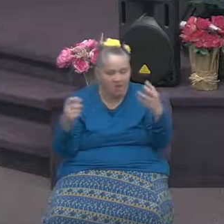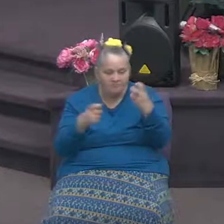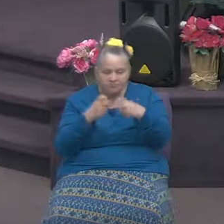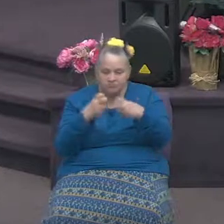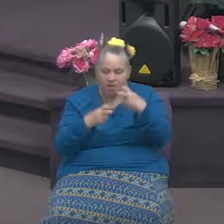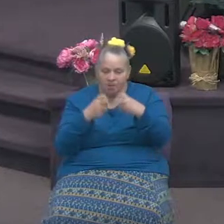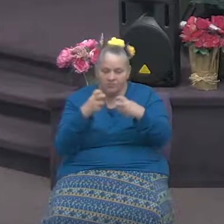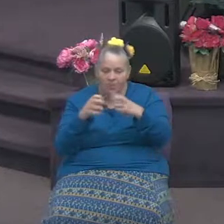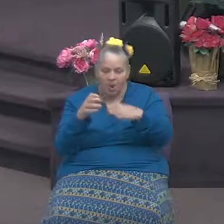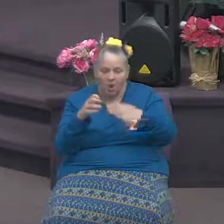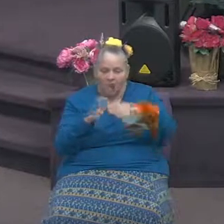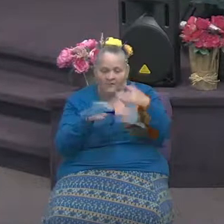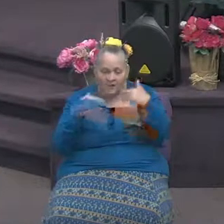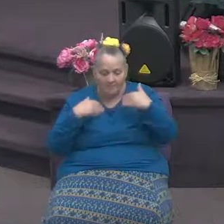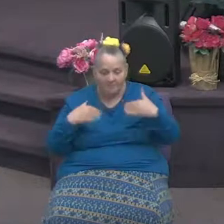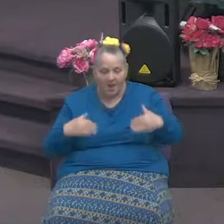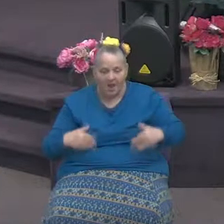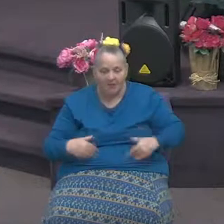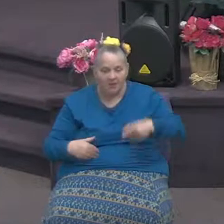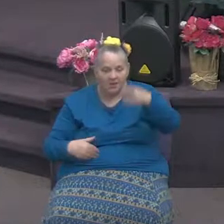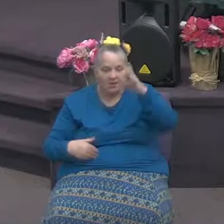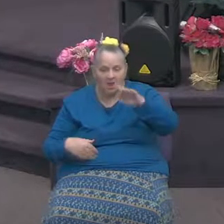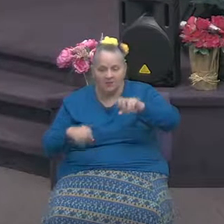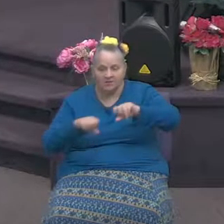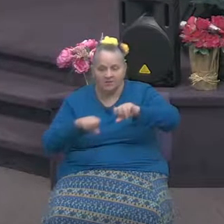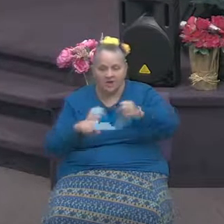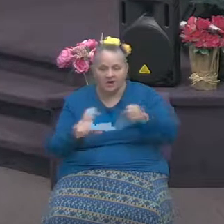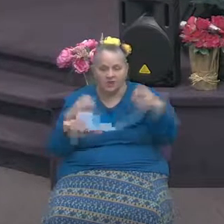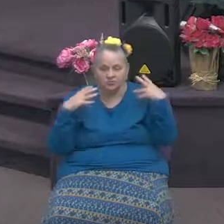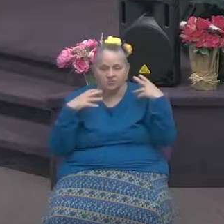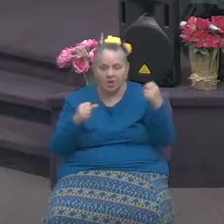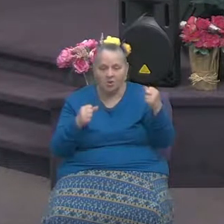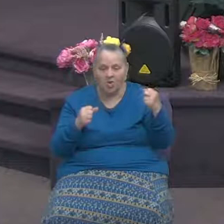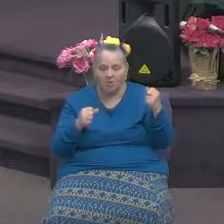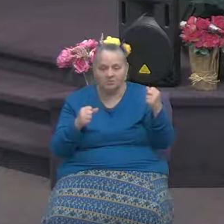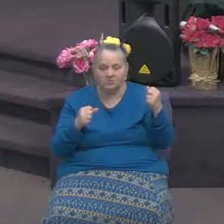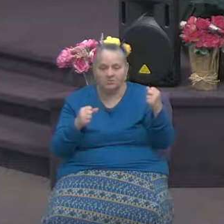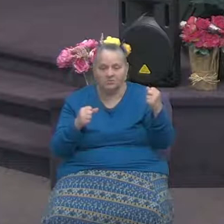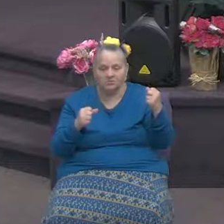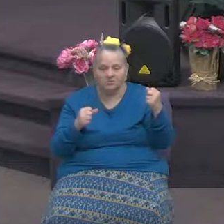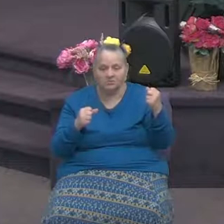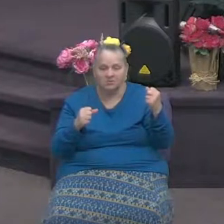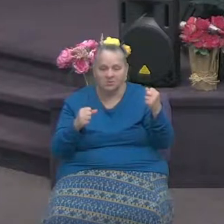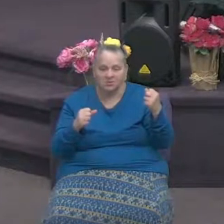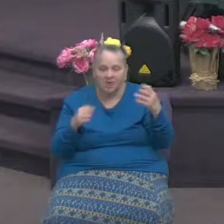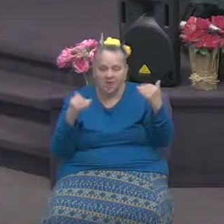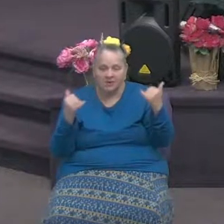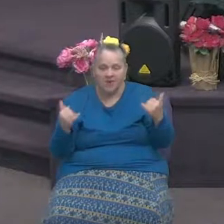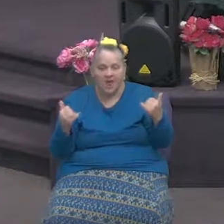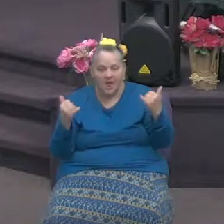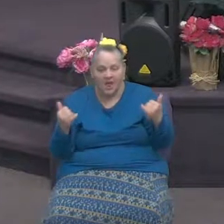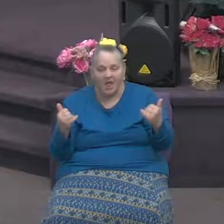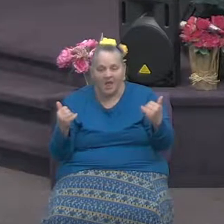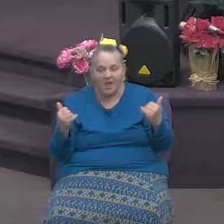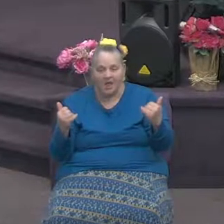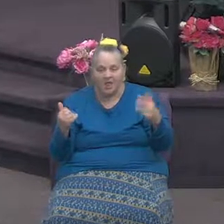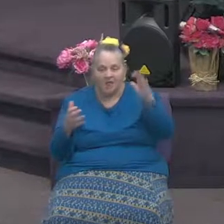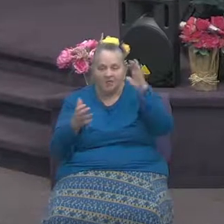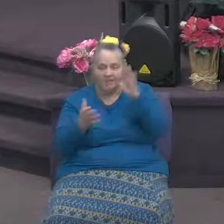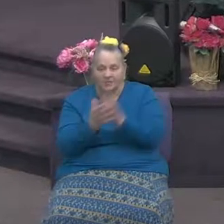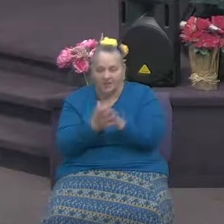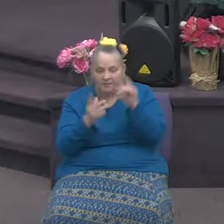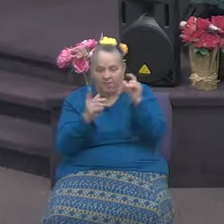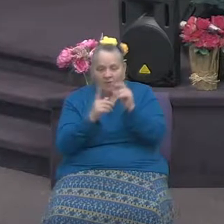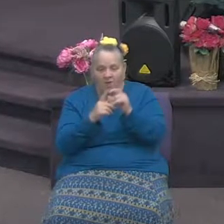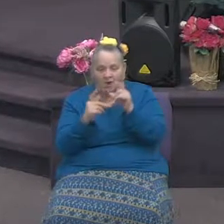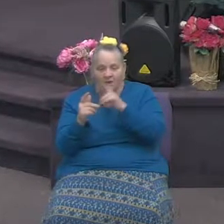issues, over your body. God is breaking the strongholds even now. You've got to believe the word